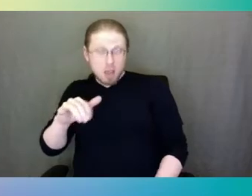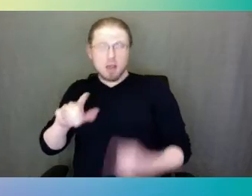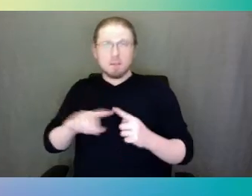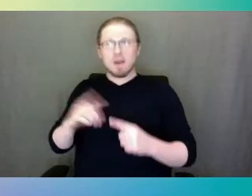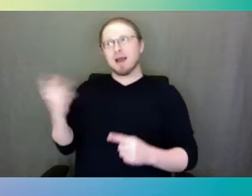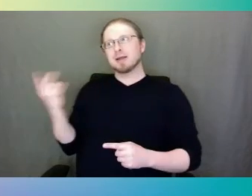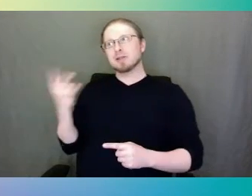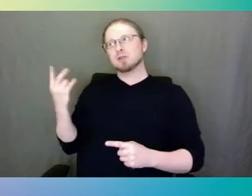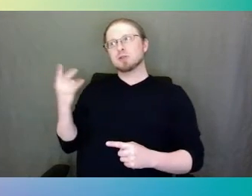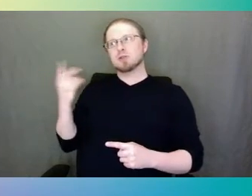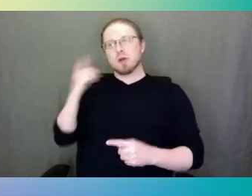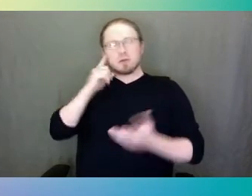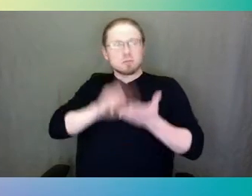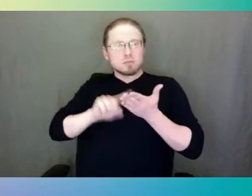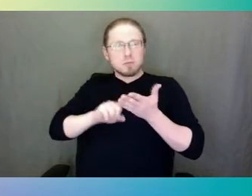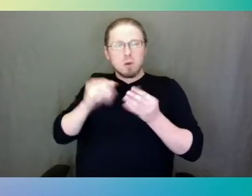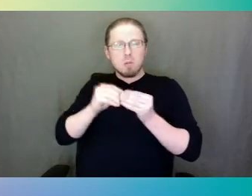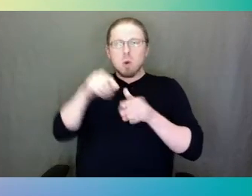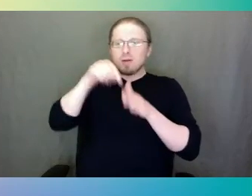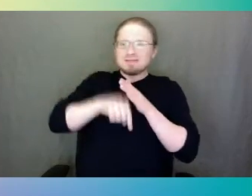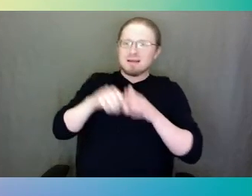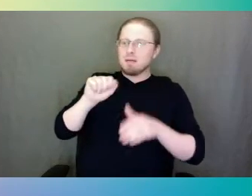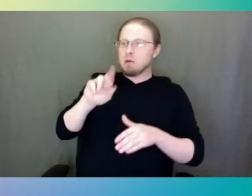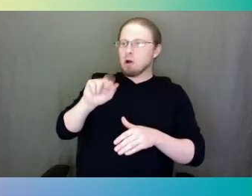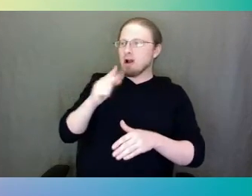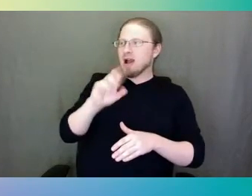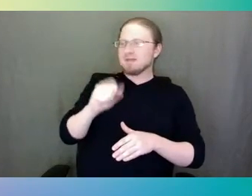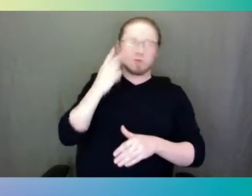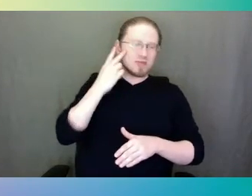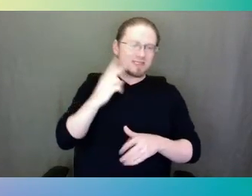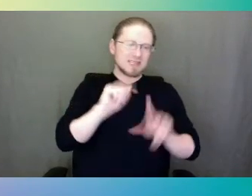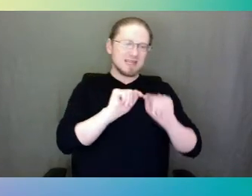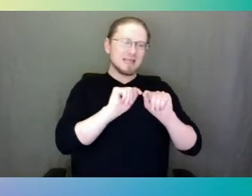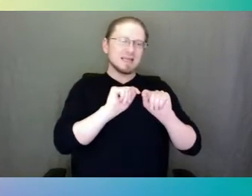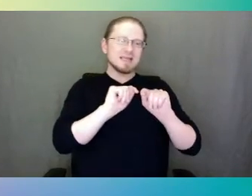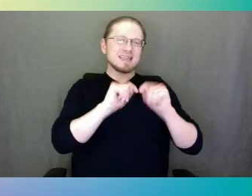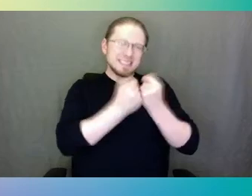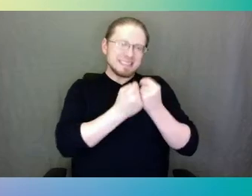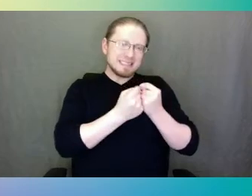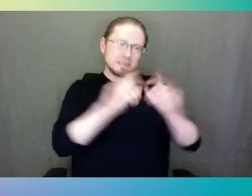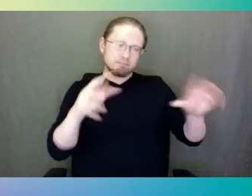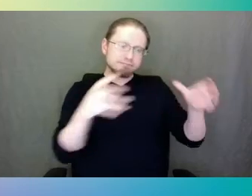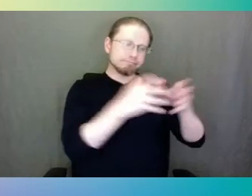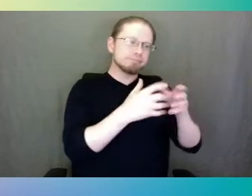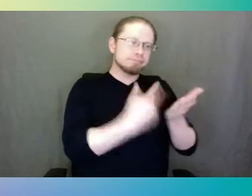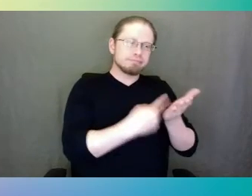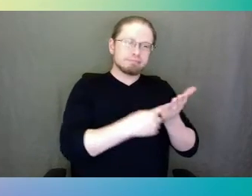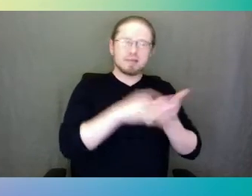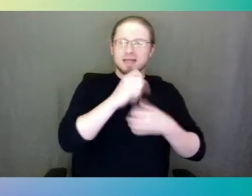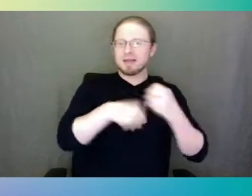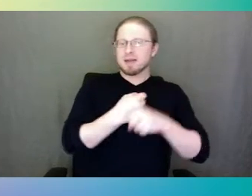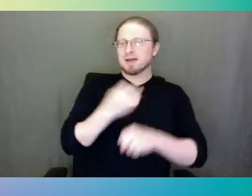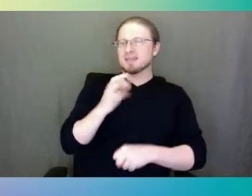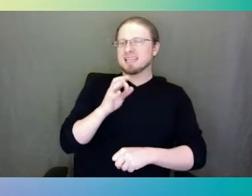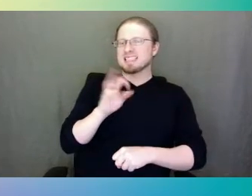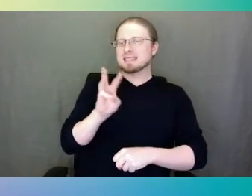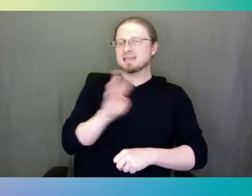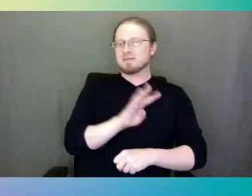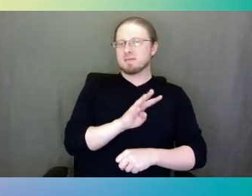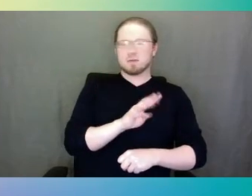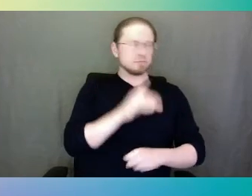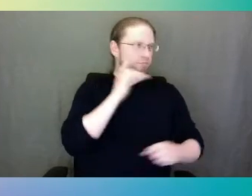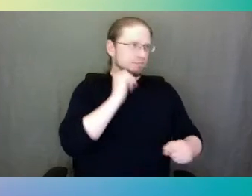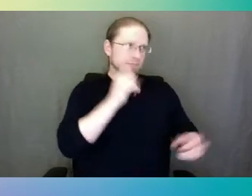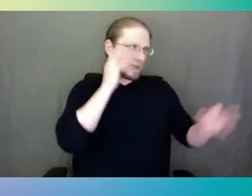the archives, we could see the translation team getting together in 1964. They decided not to make a decision. 1968, no